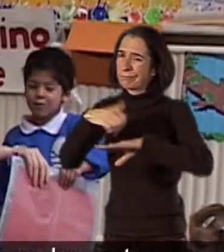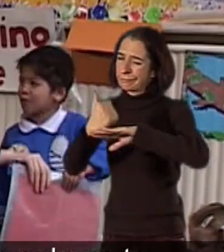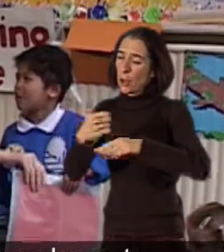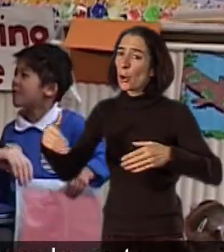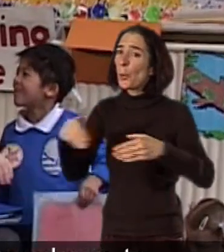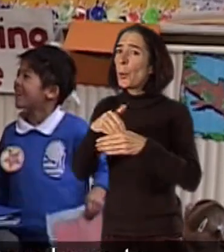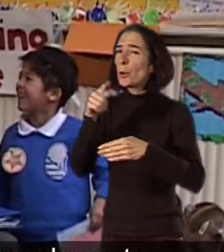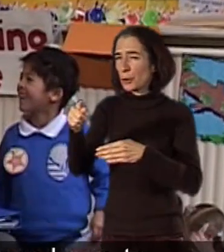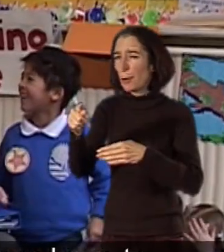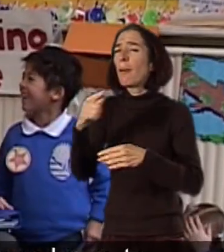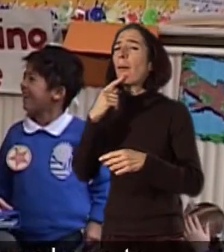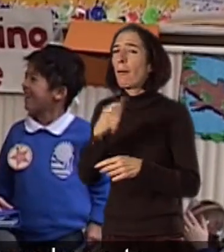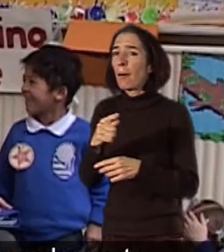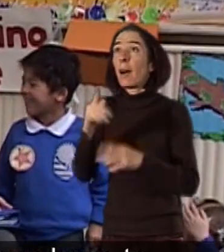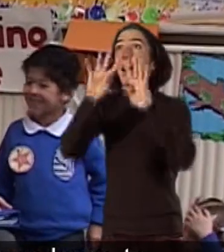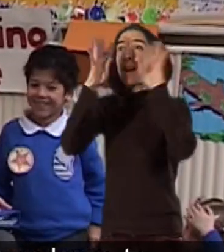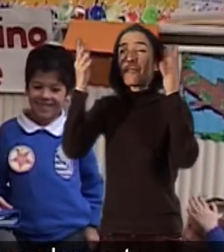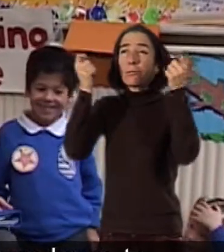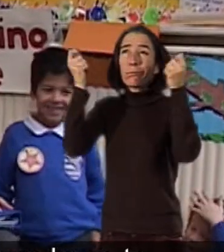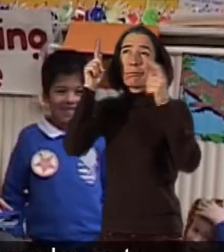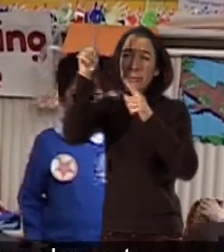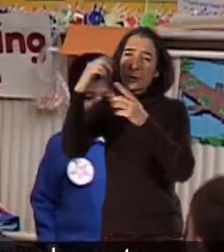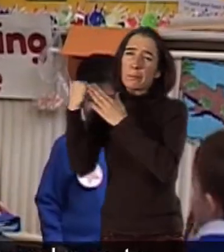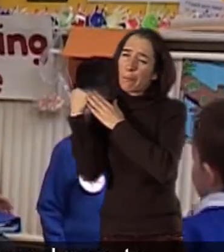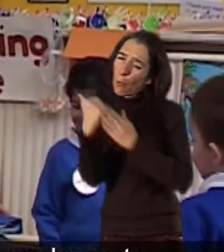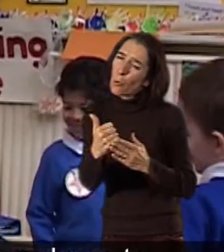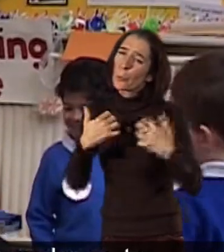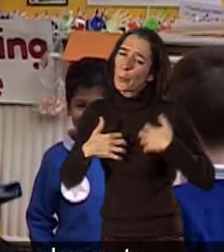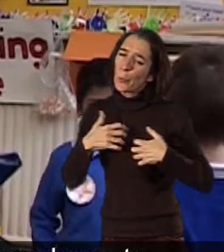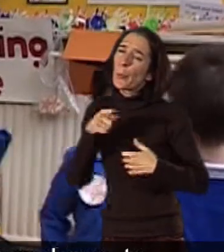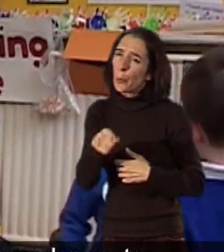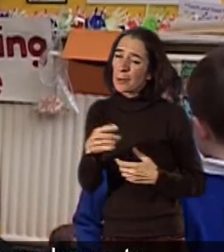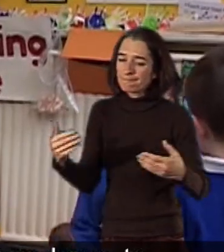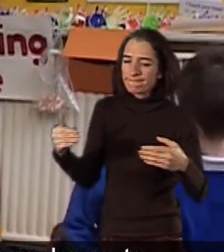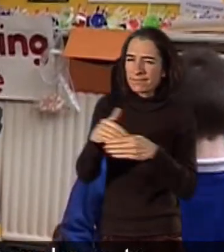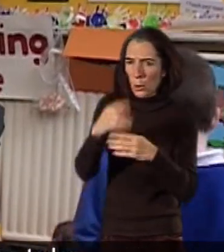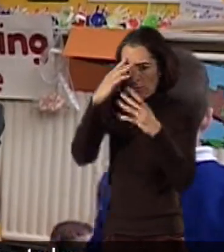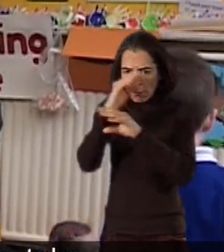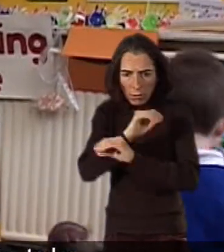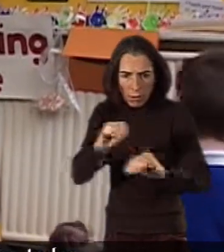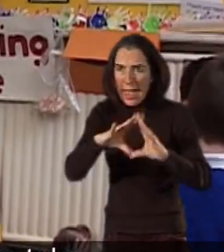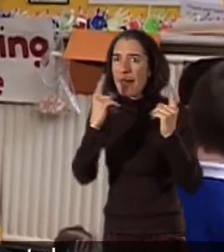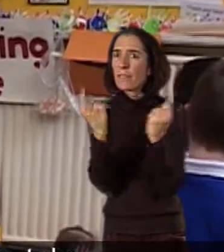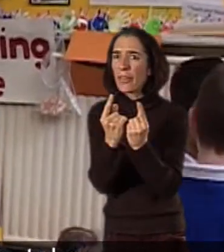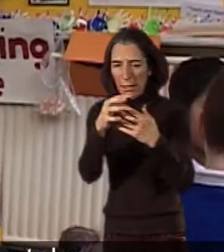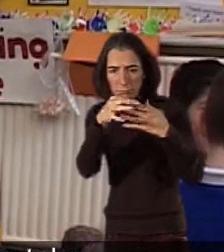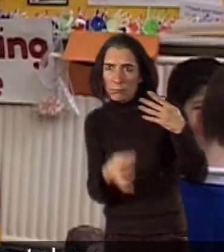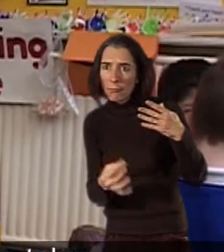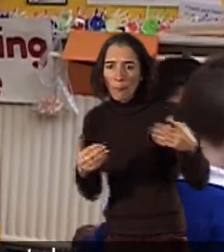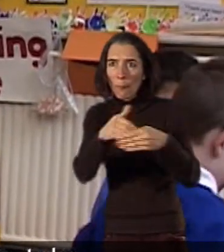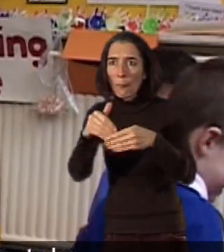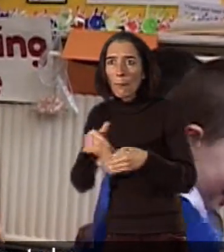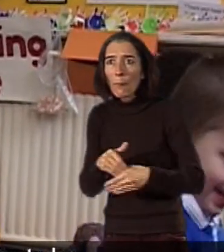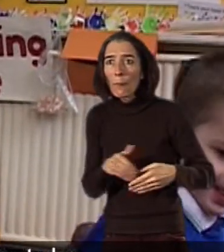are very keen to support, but it does inform everything the school does. And we